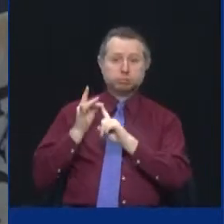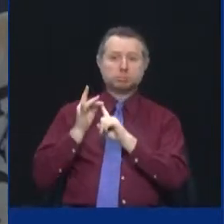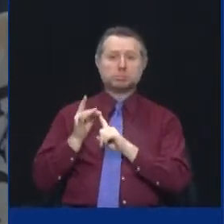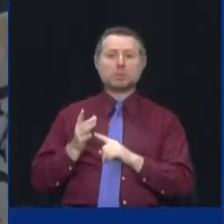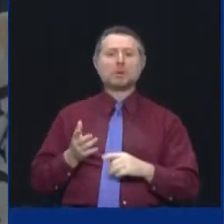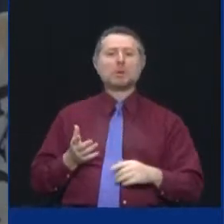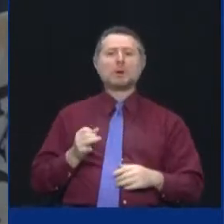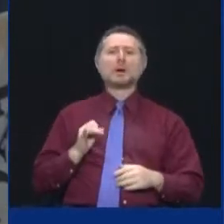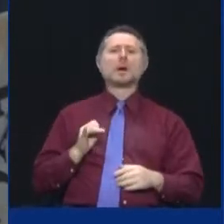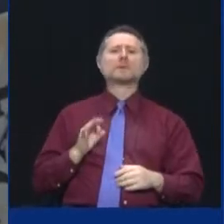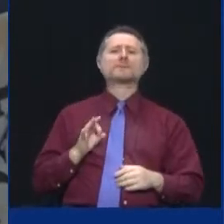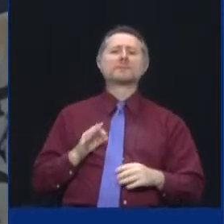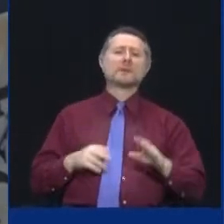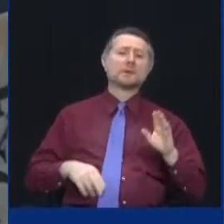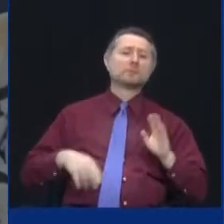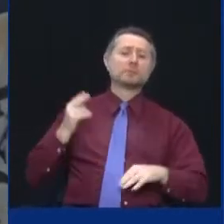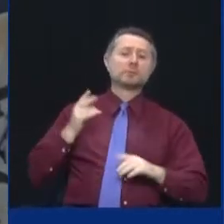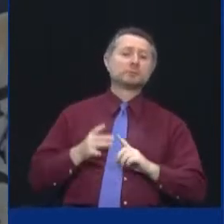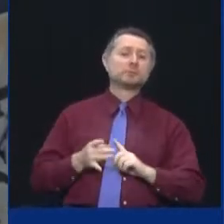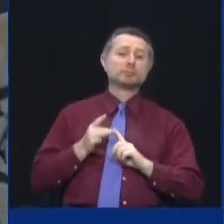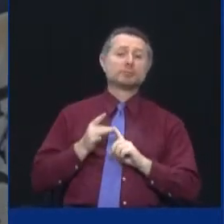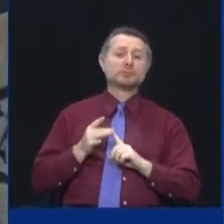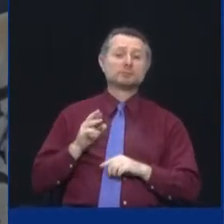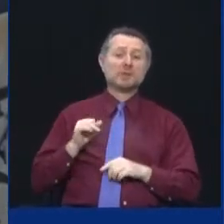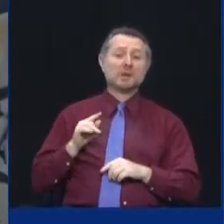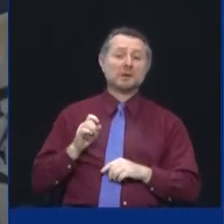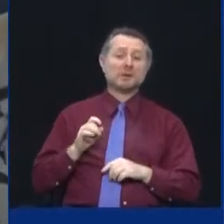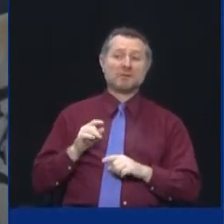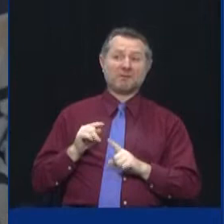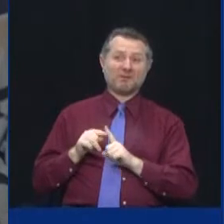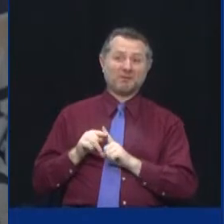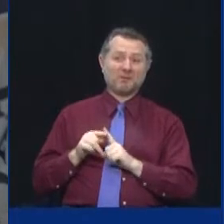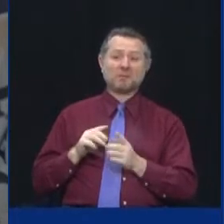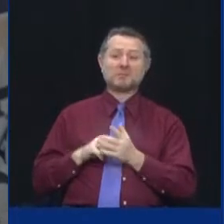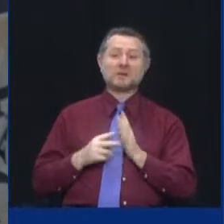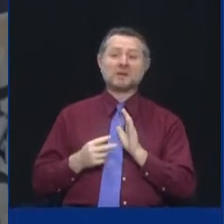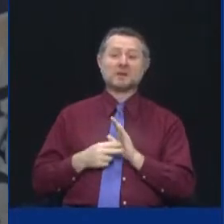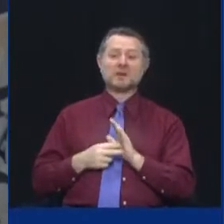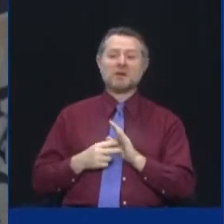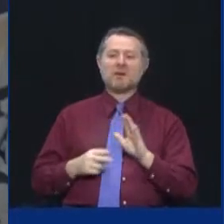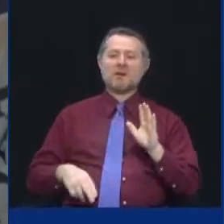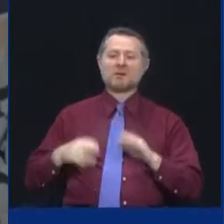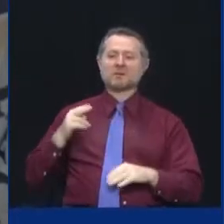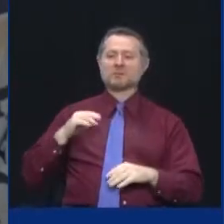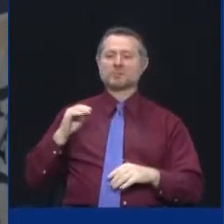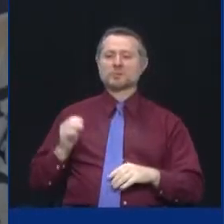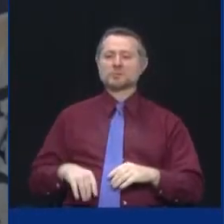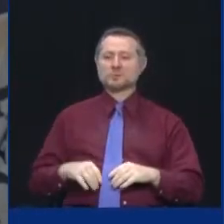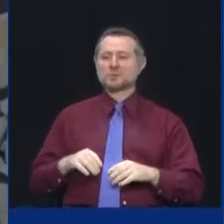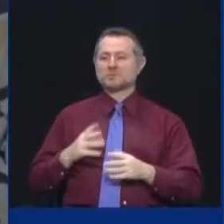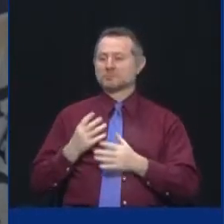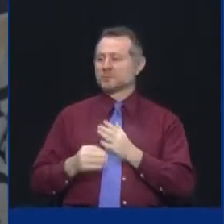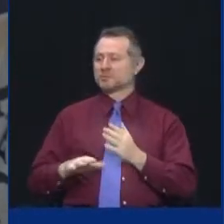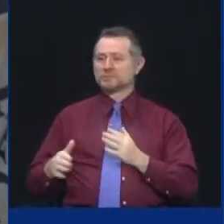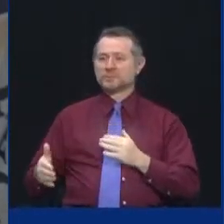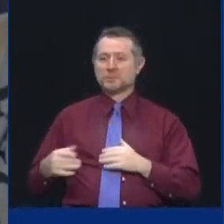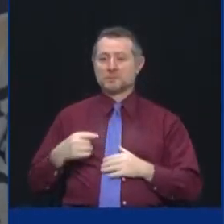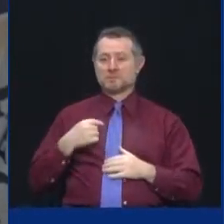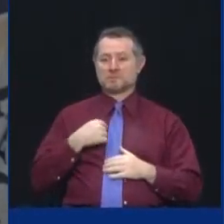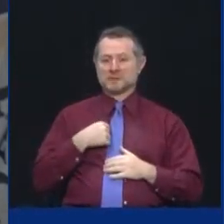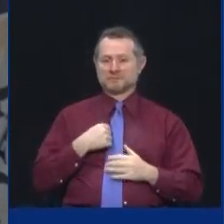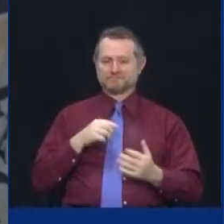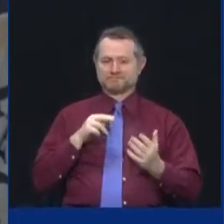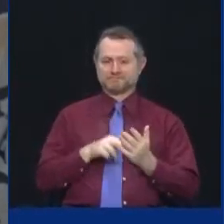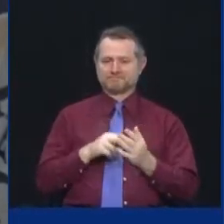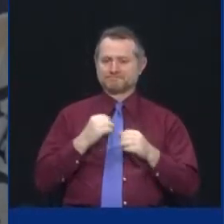positivity rate, that correlates to a higher death rate. I mean, I look at these numbers every day,